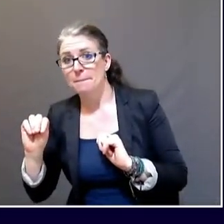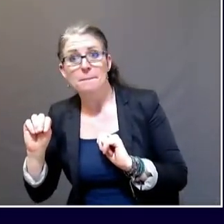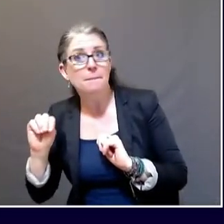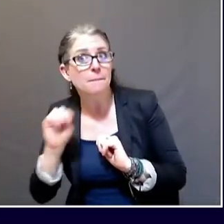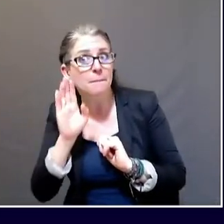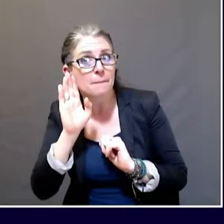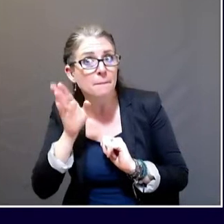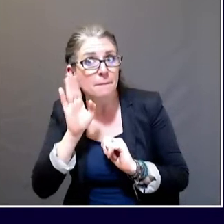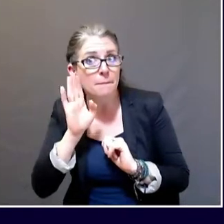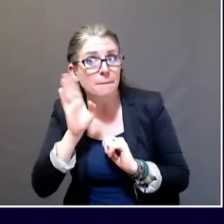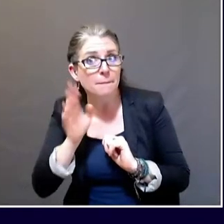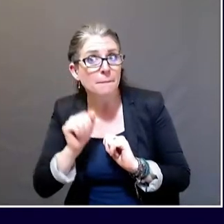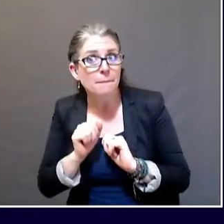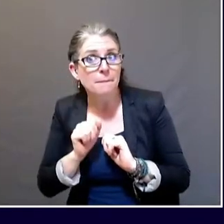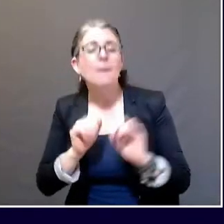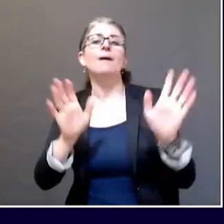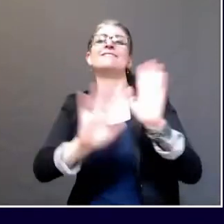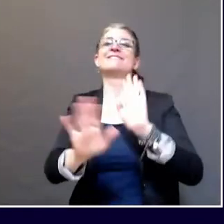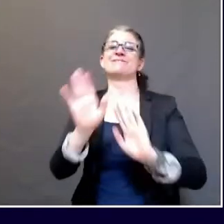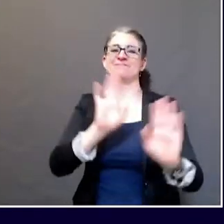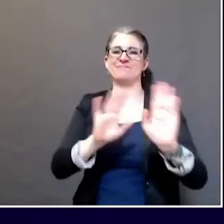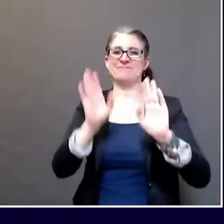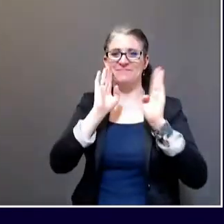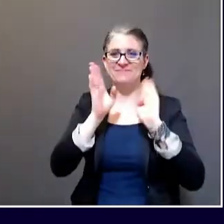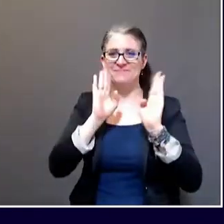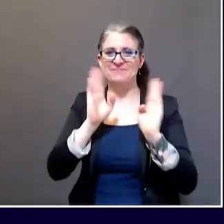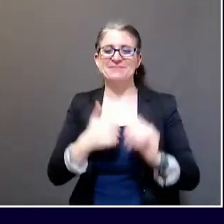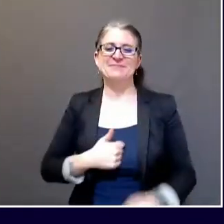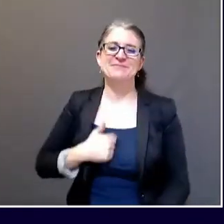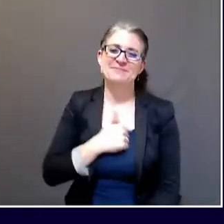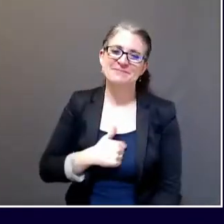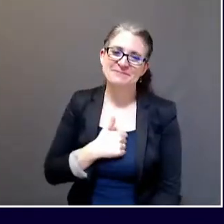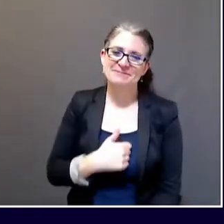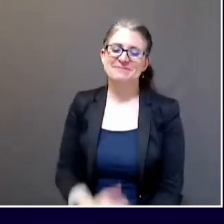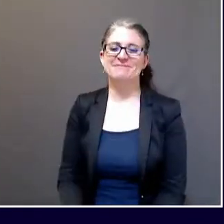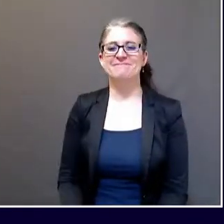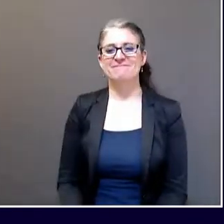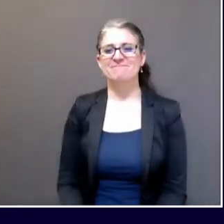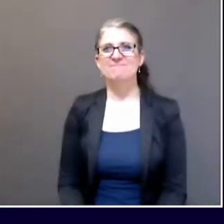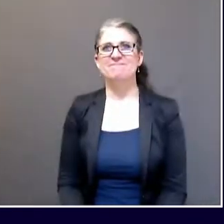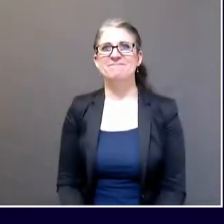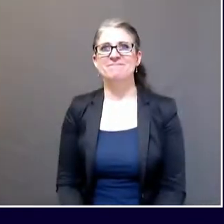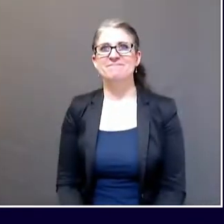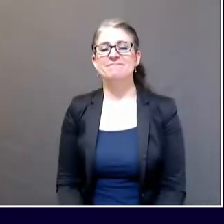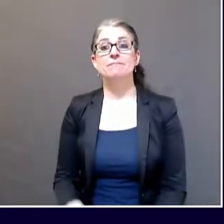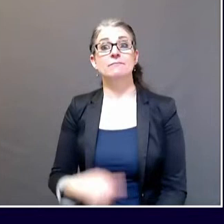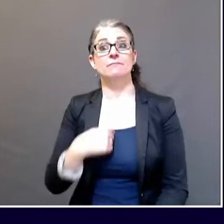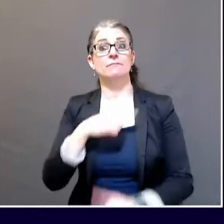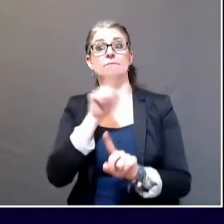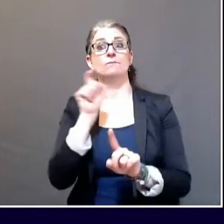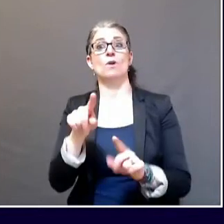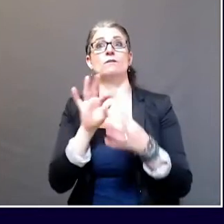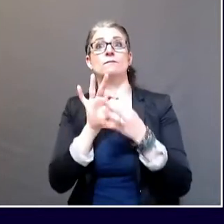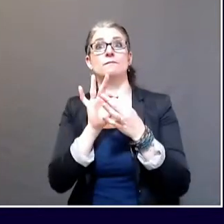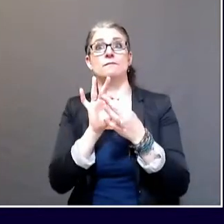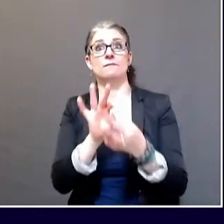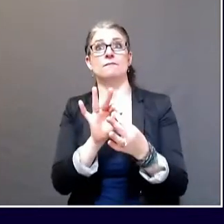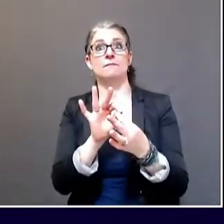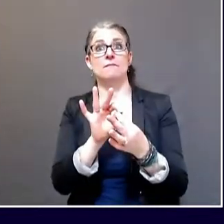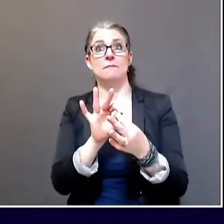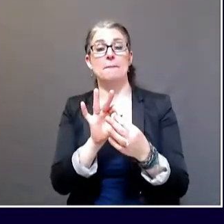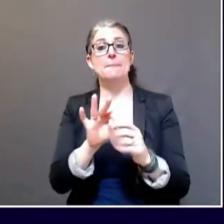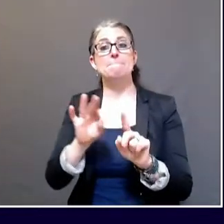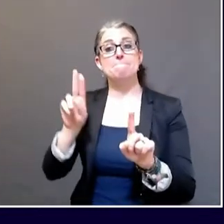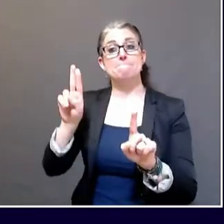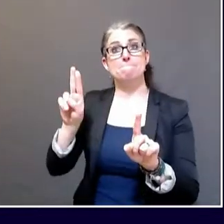Ashley? Hi, sorry about that. My question, a professor at the University of Maine at Presque Isle does a